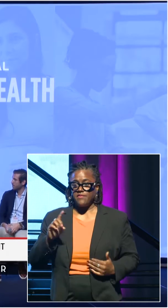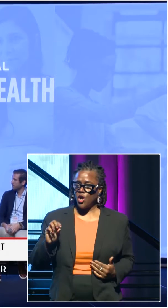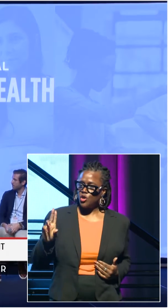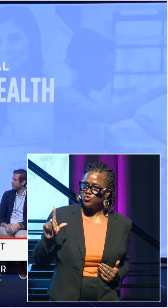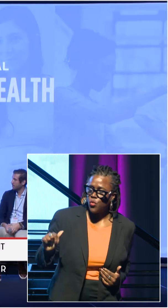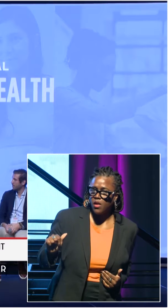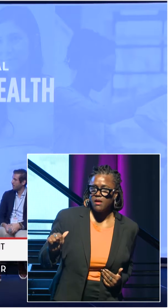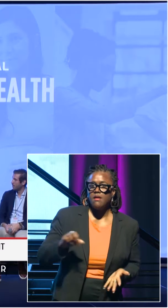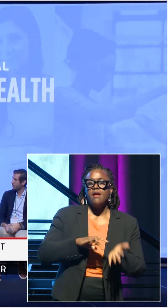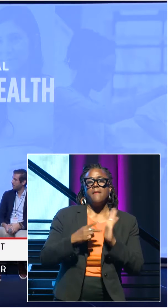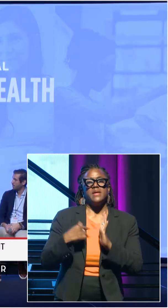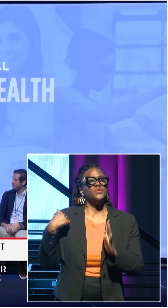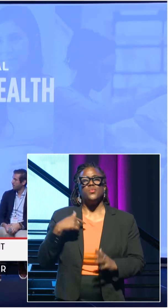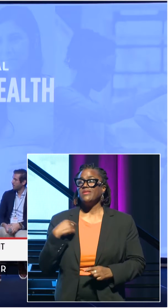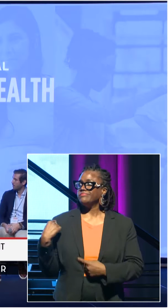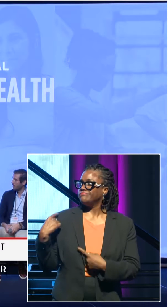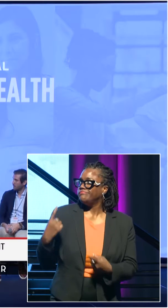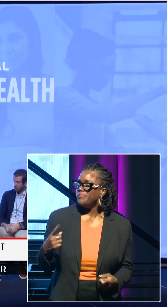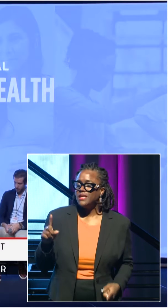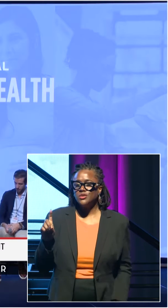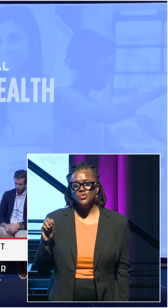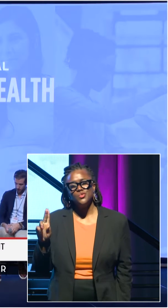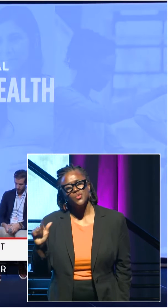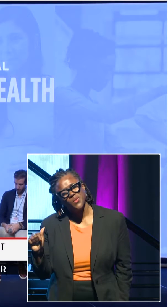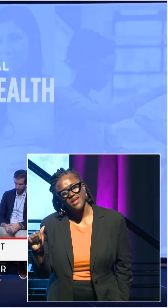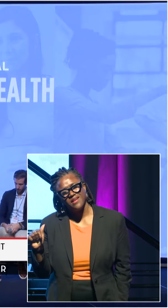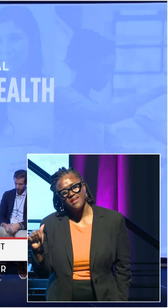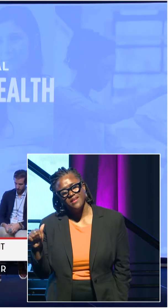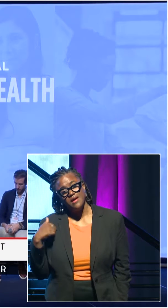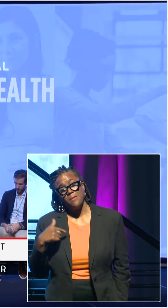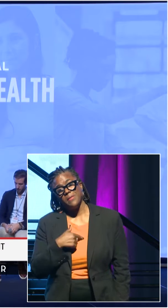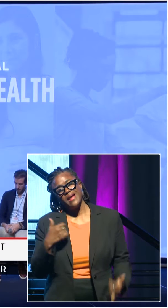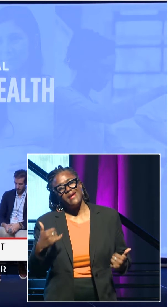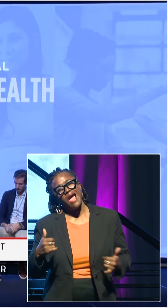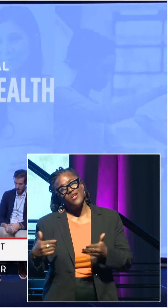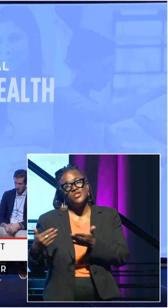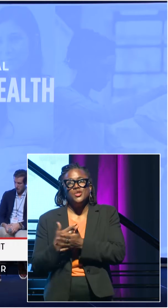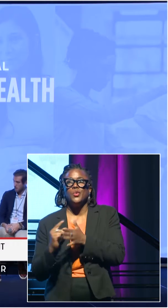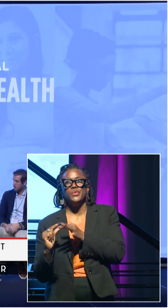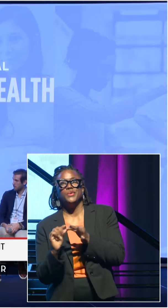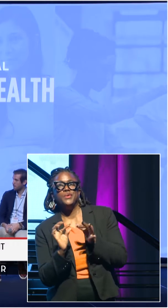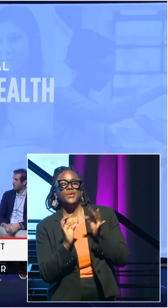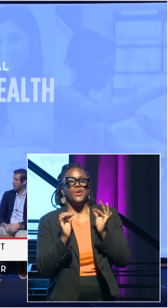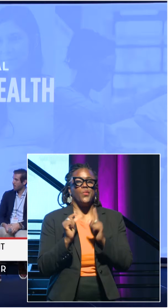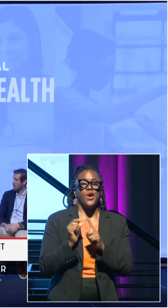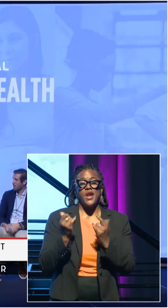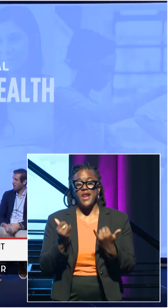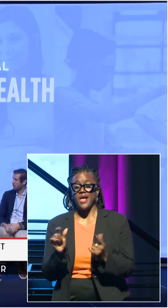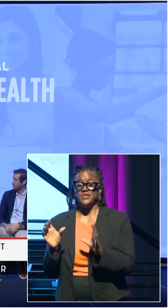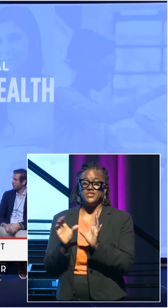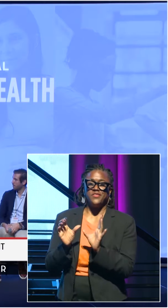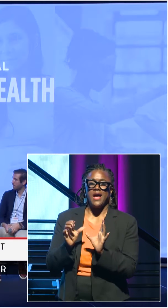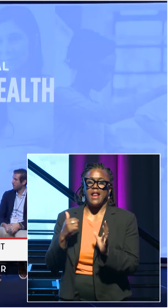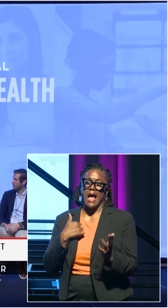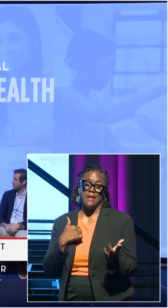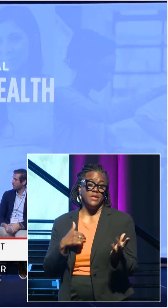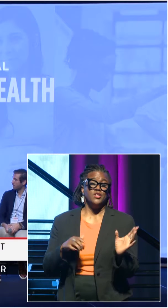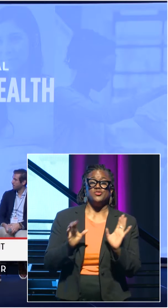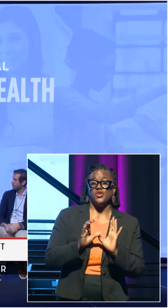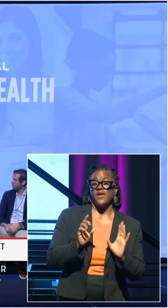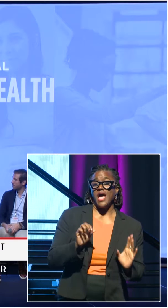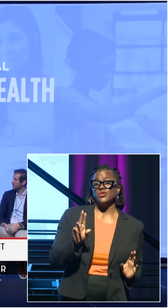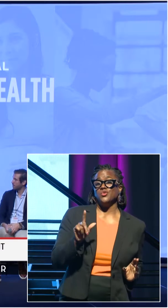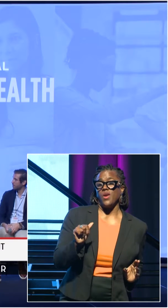we've always been doulas in our community. It's just now a new buzzword, and you can be certified for it. I'm a childbirth doula.